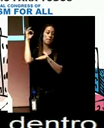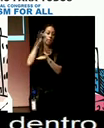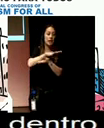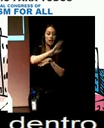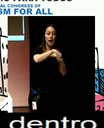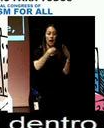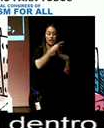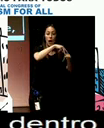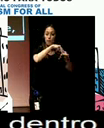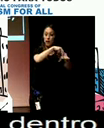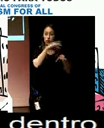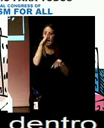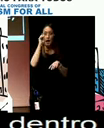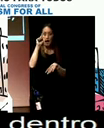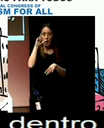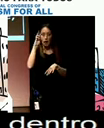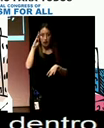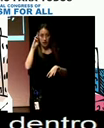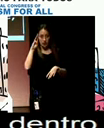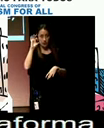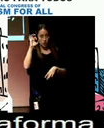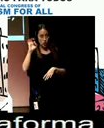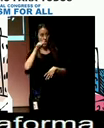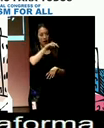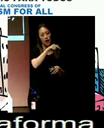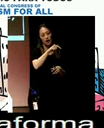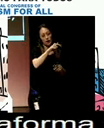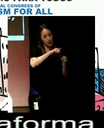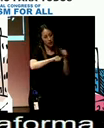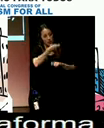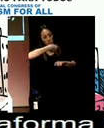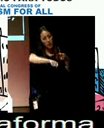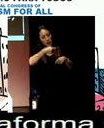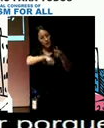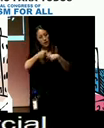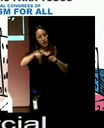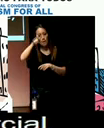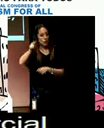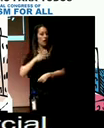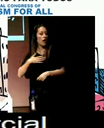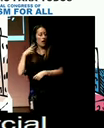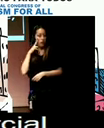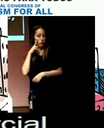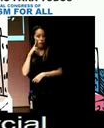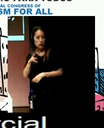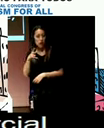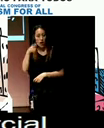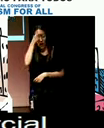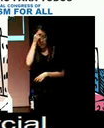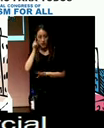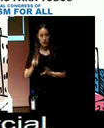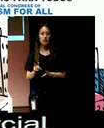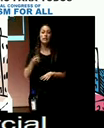sales and reservation site online, which you can book directly with